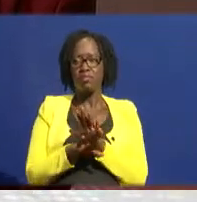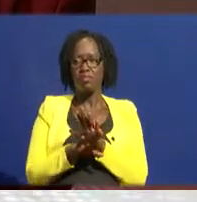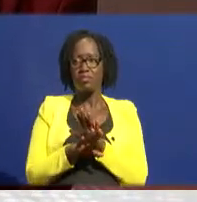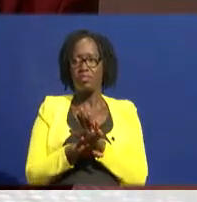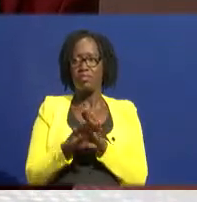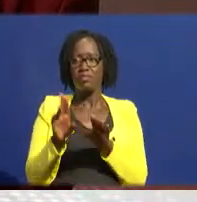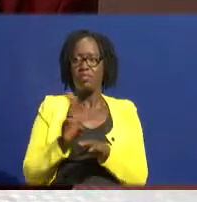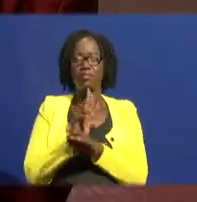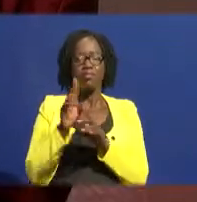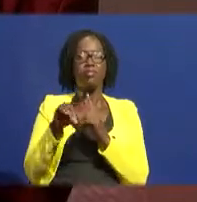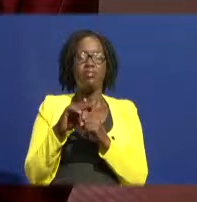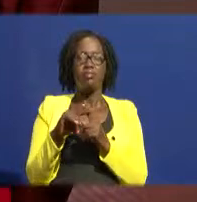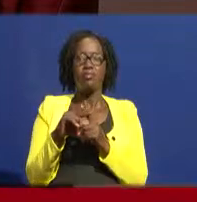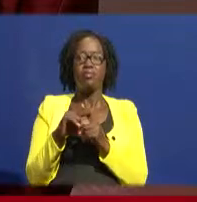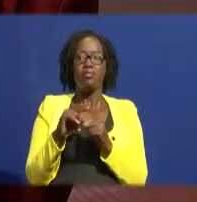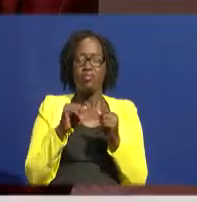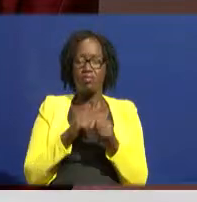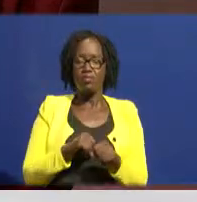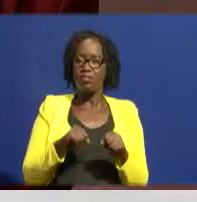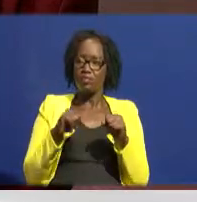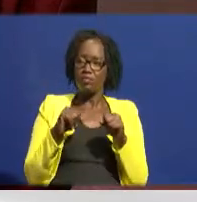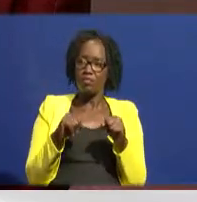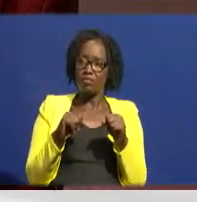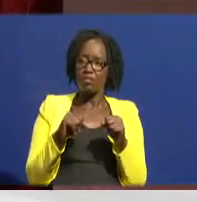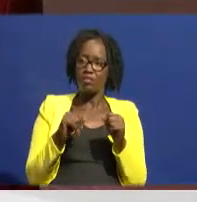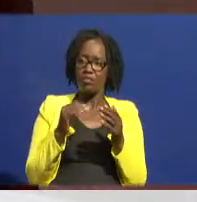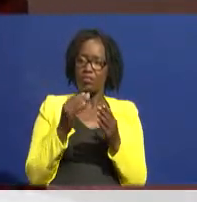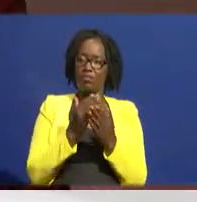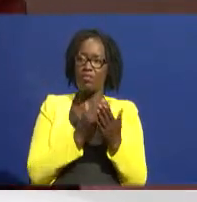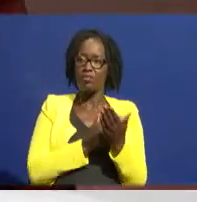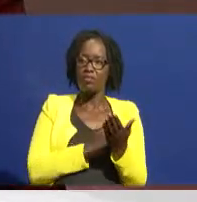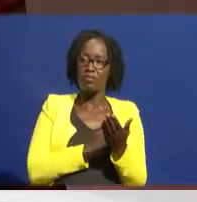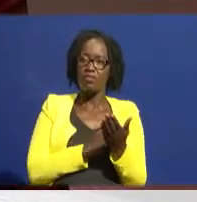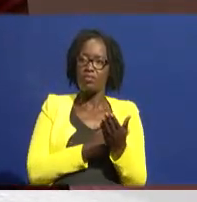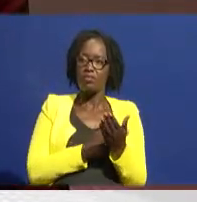can be used positively to be able to enhance,